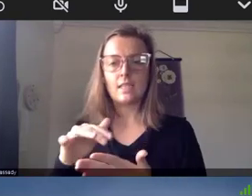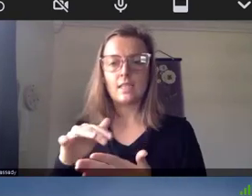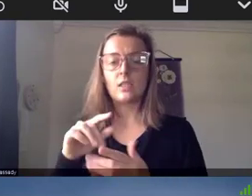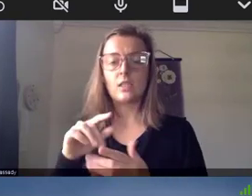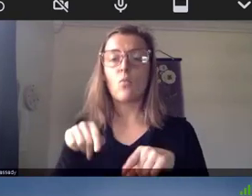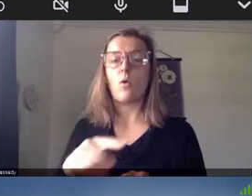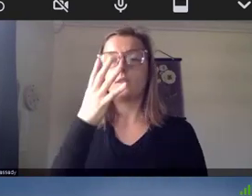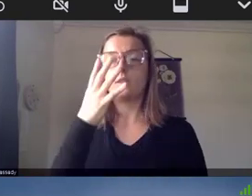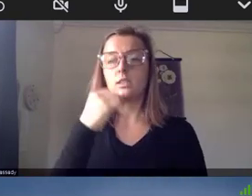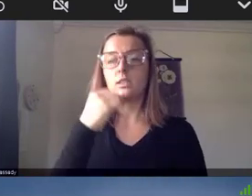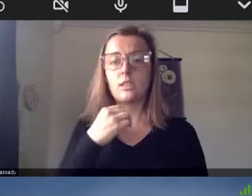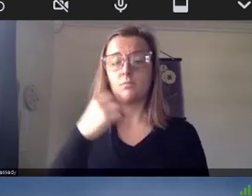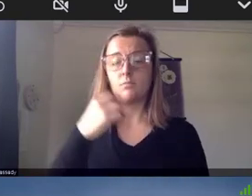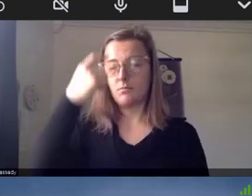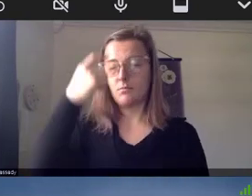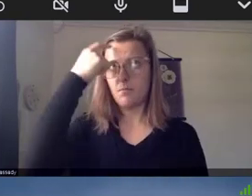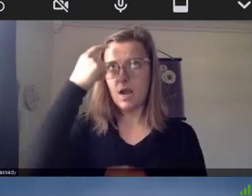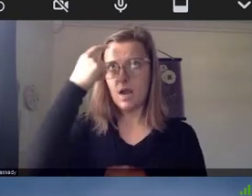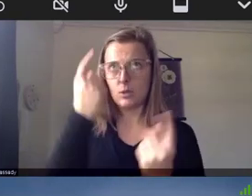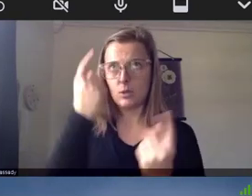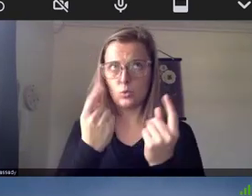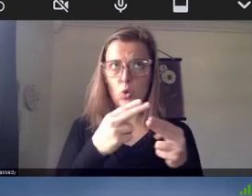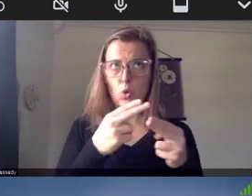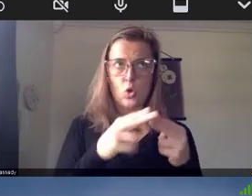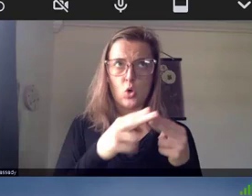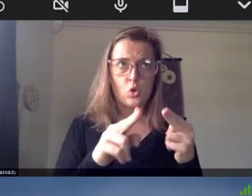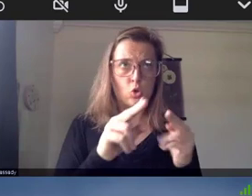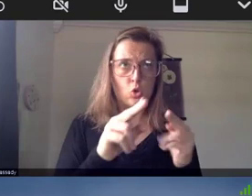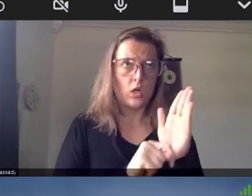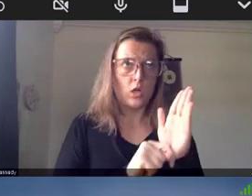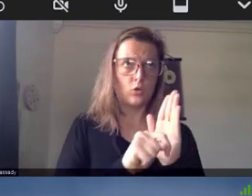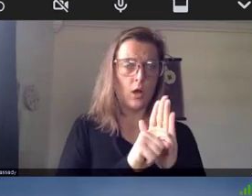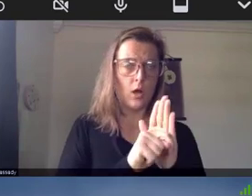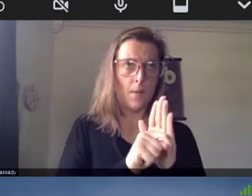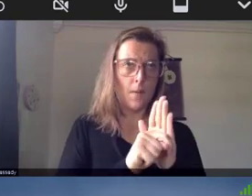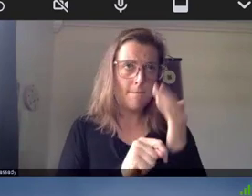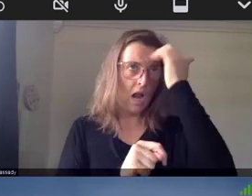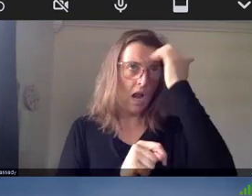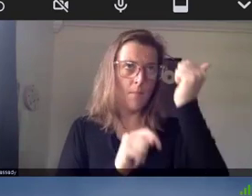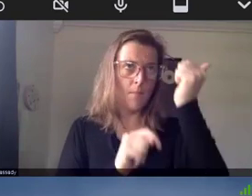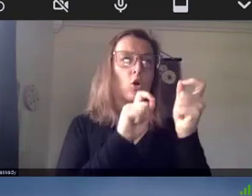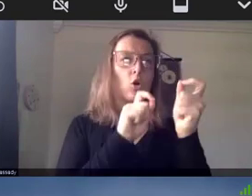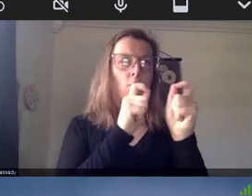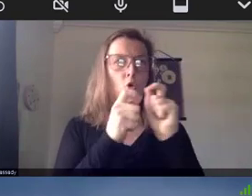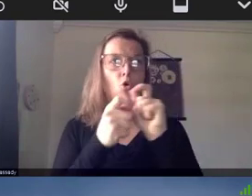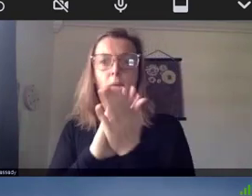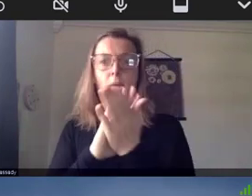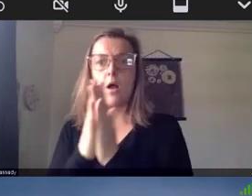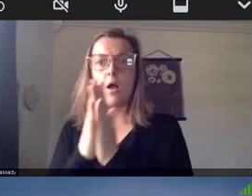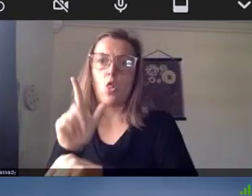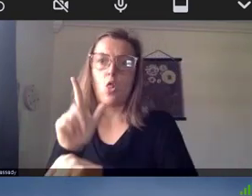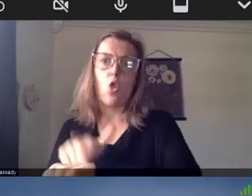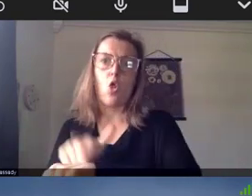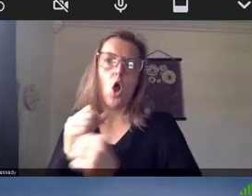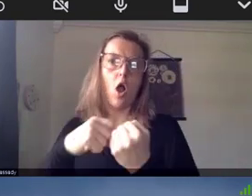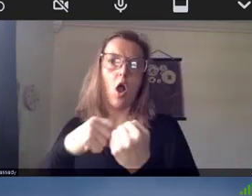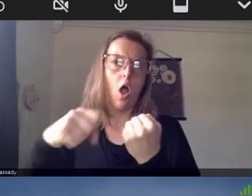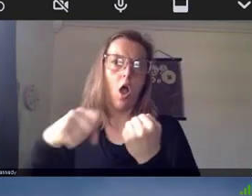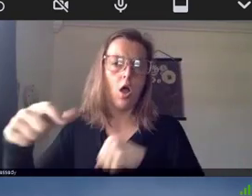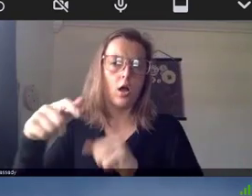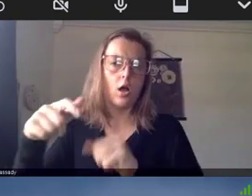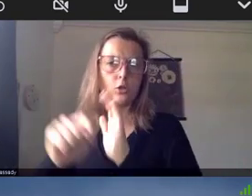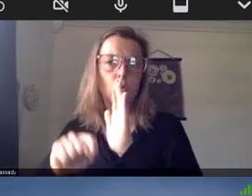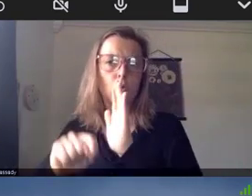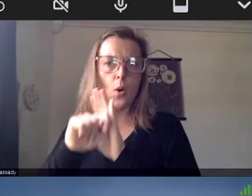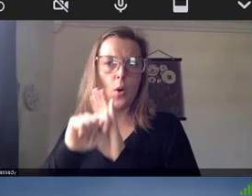remember things, that's important. So that's all I want to talk about today. I know we're pretty much right up against the time, but I've got at least 15